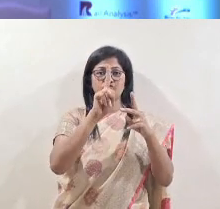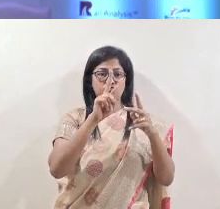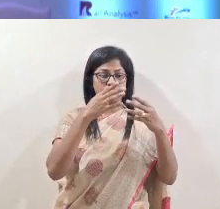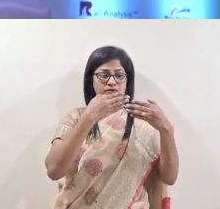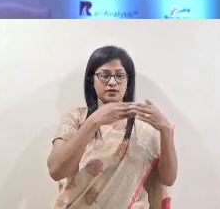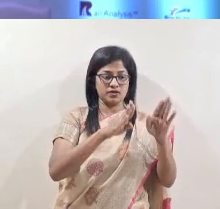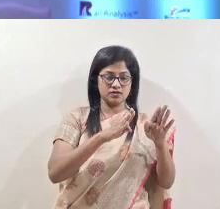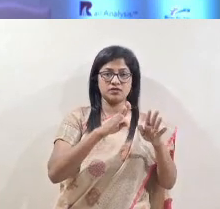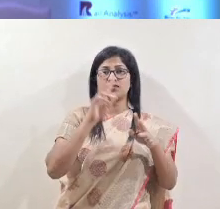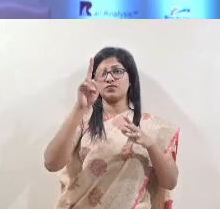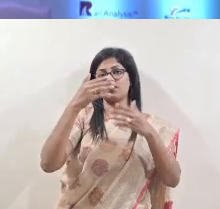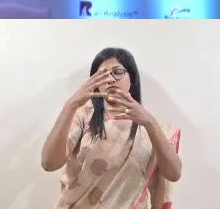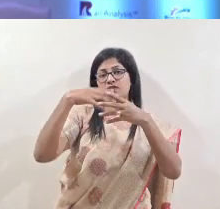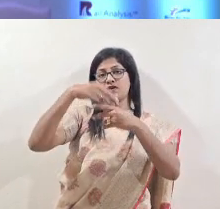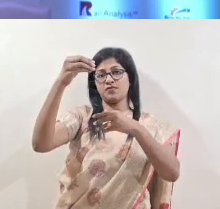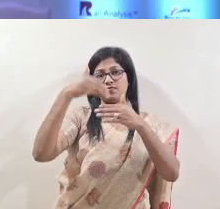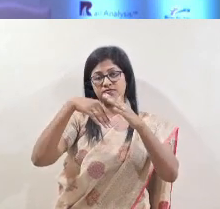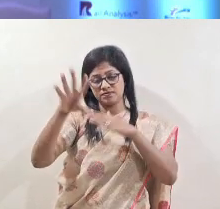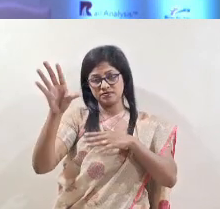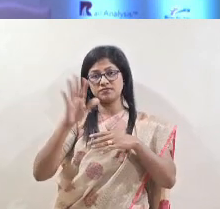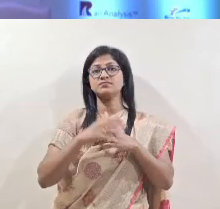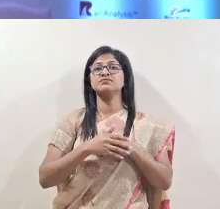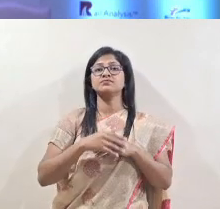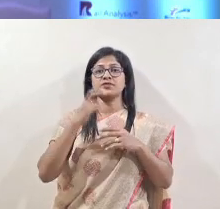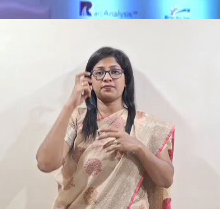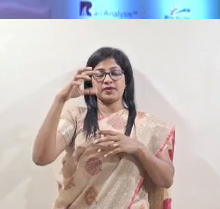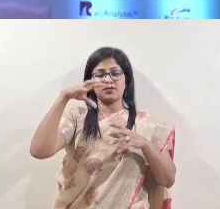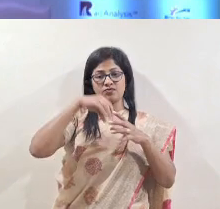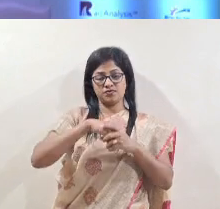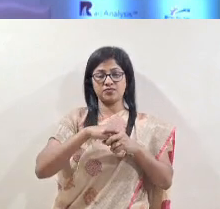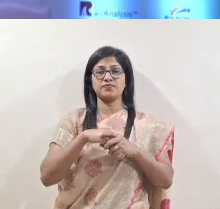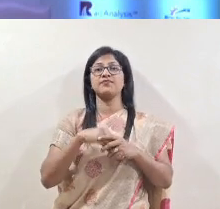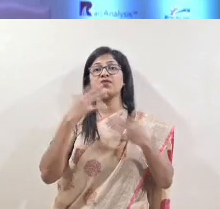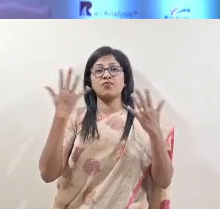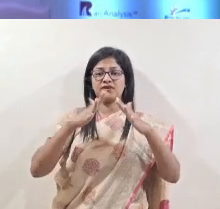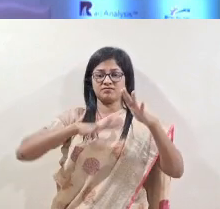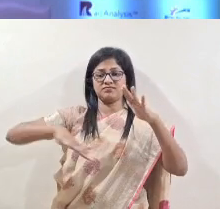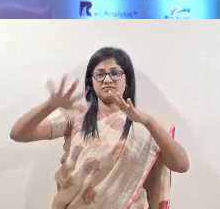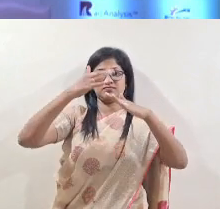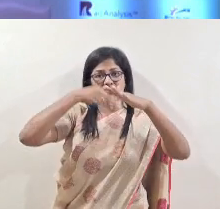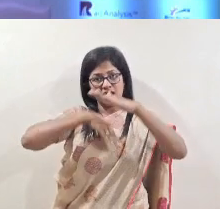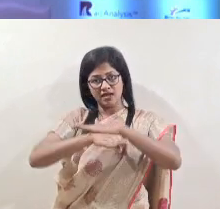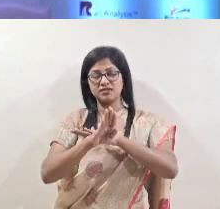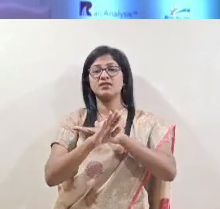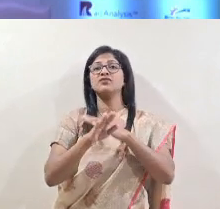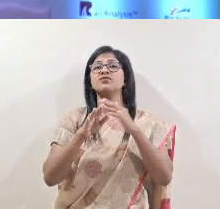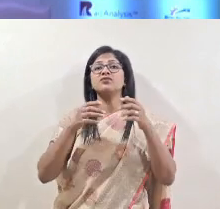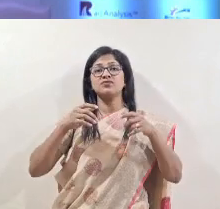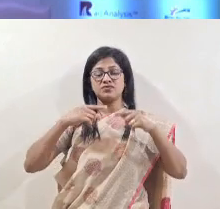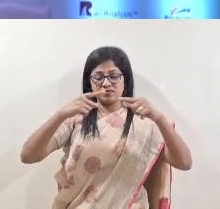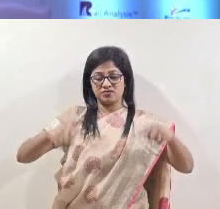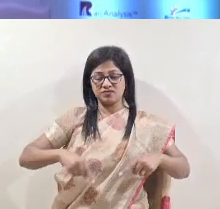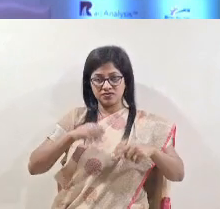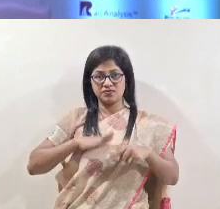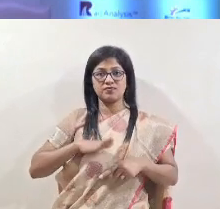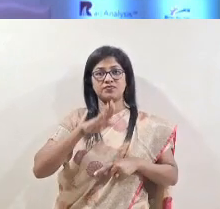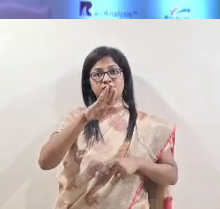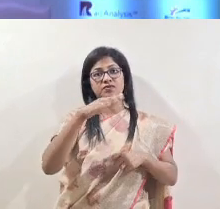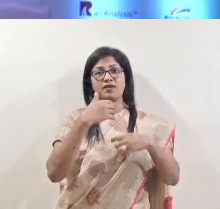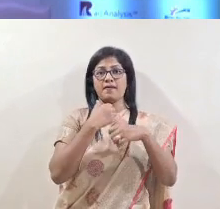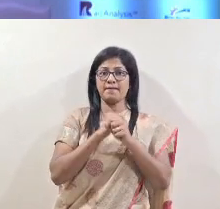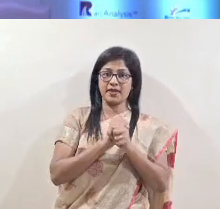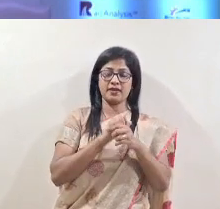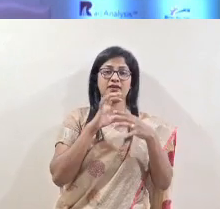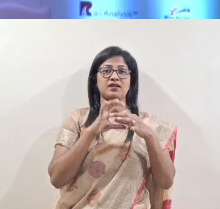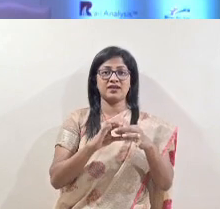exit for the metro station, and as it is an underground station, so ramps was also